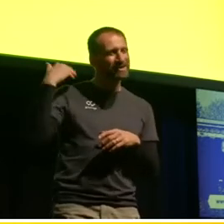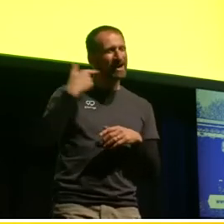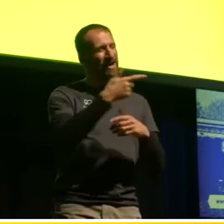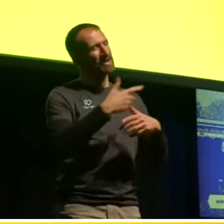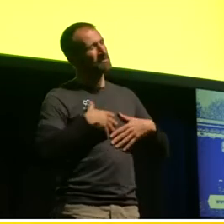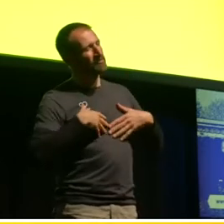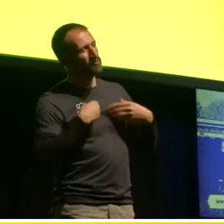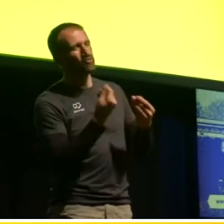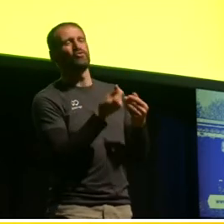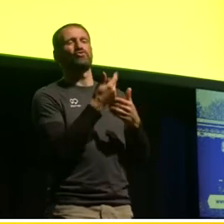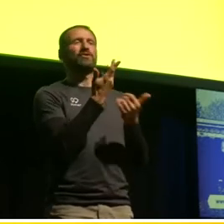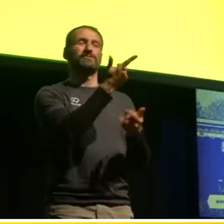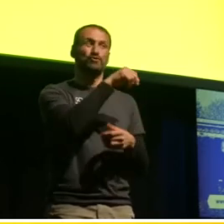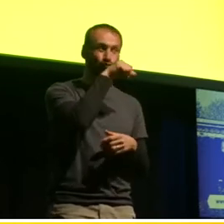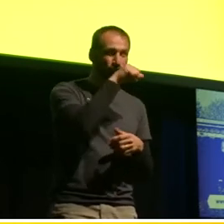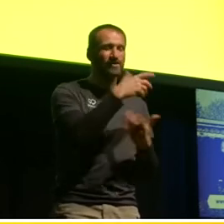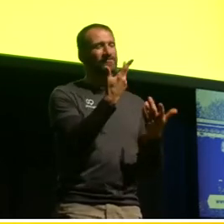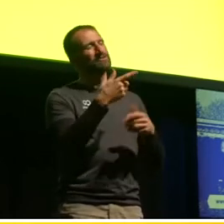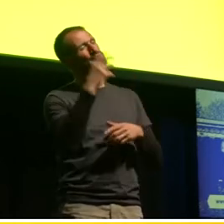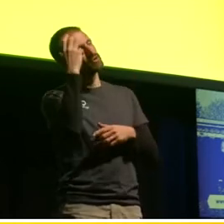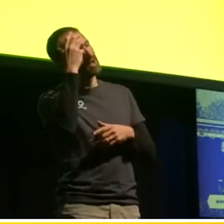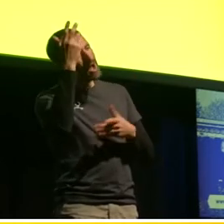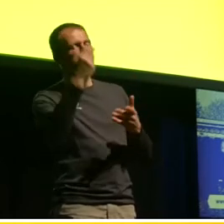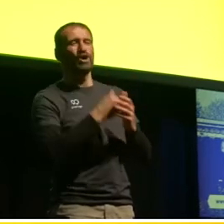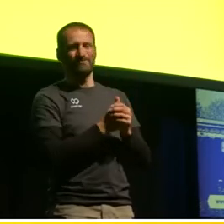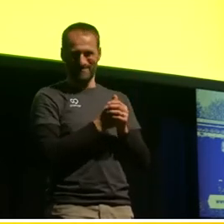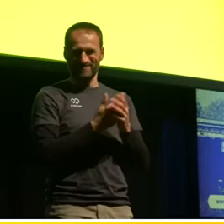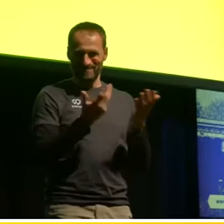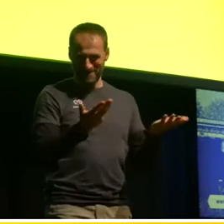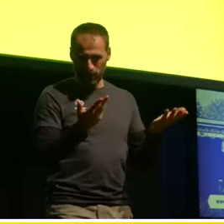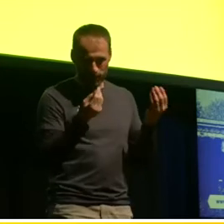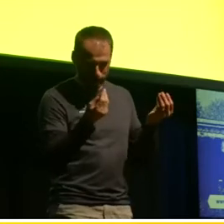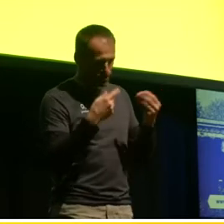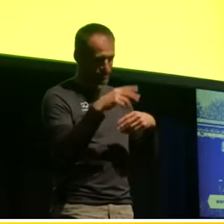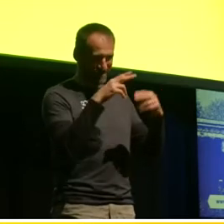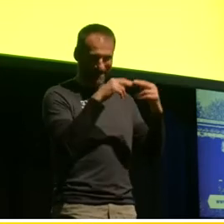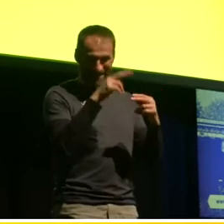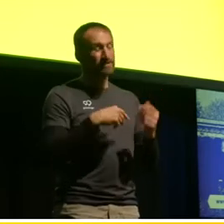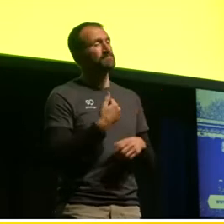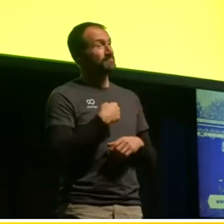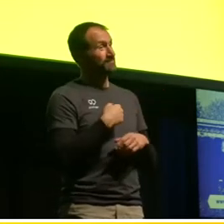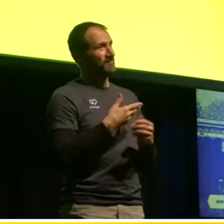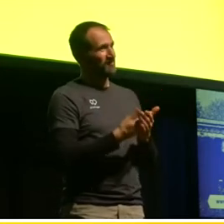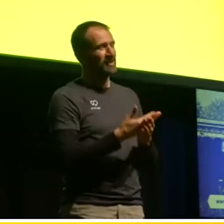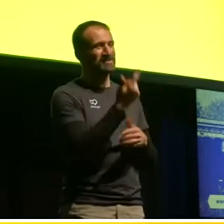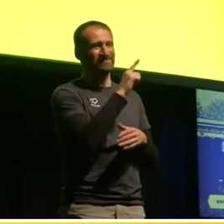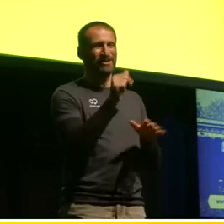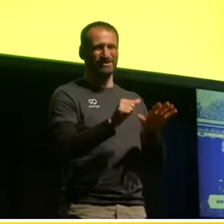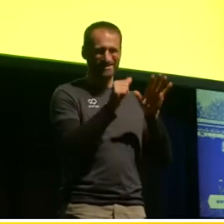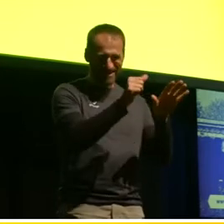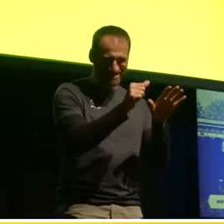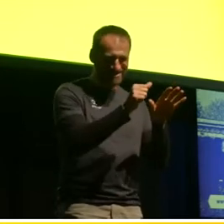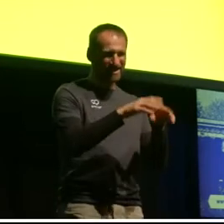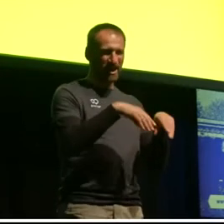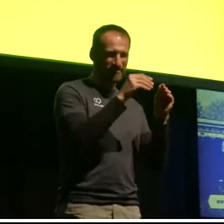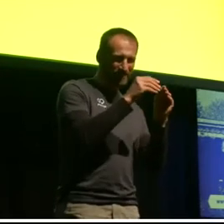you wish for. So in our case, we started in 2016 and continued in